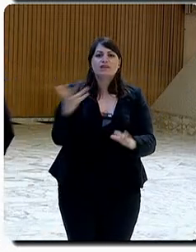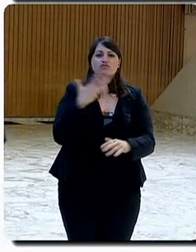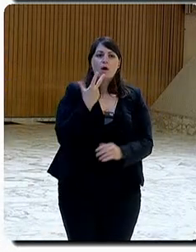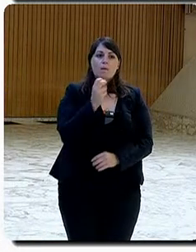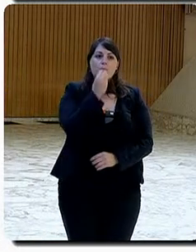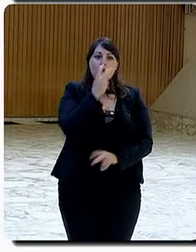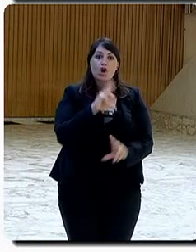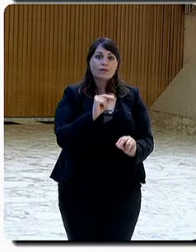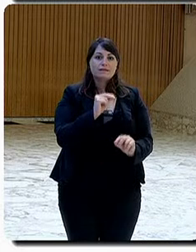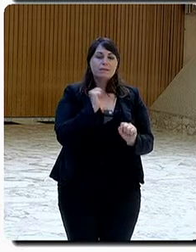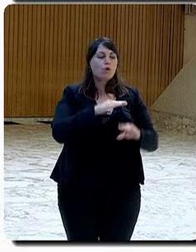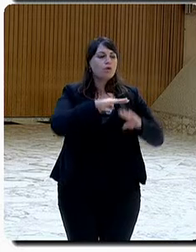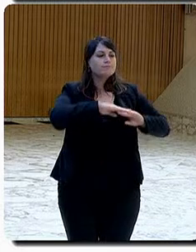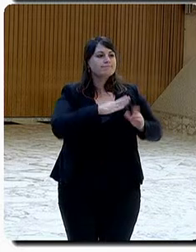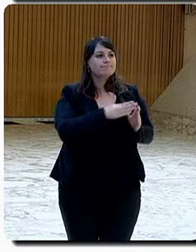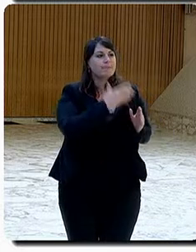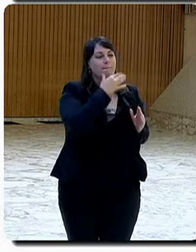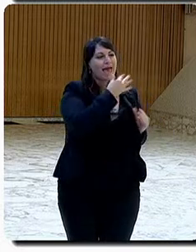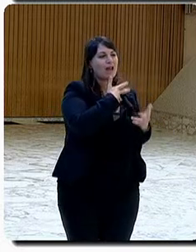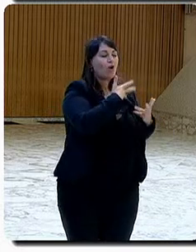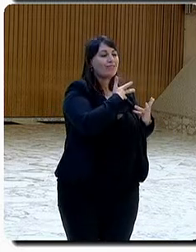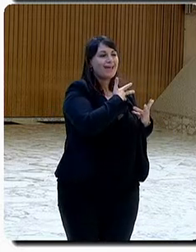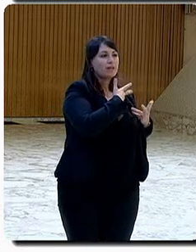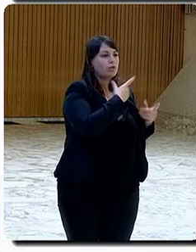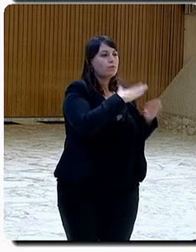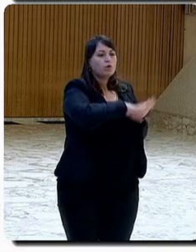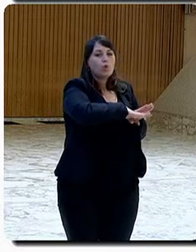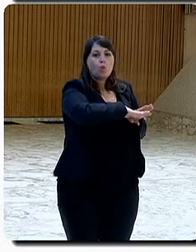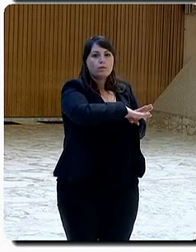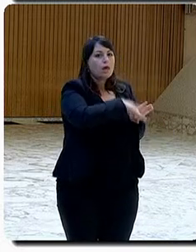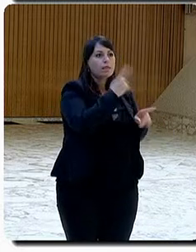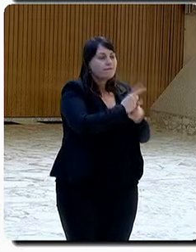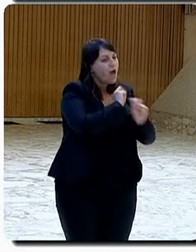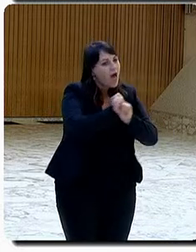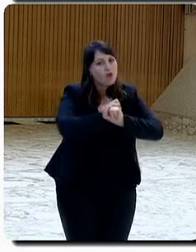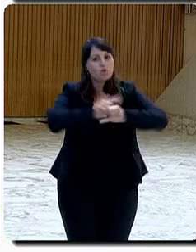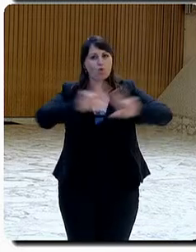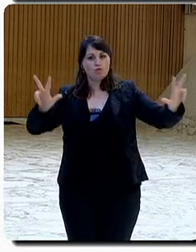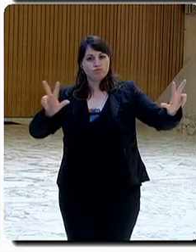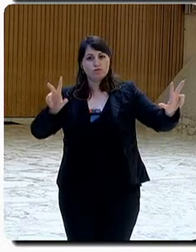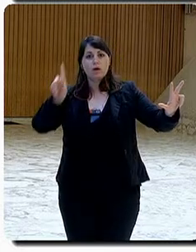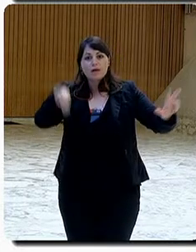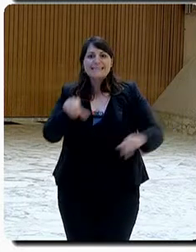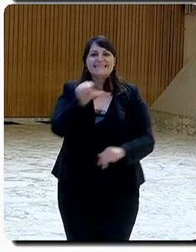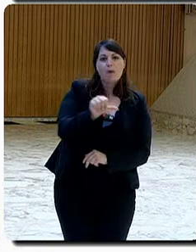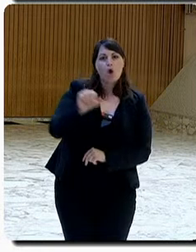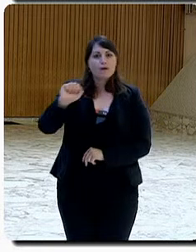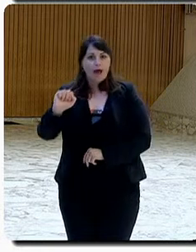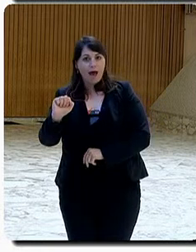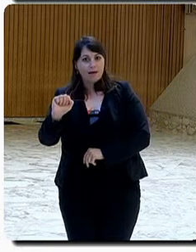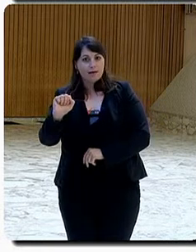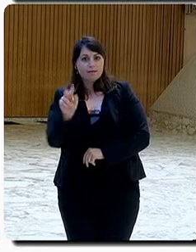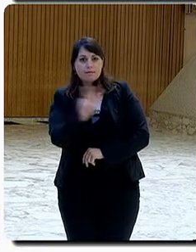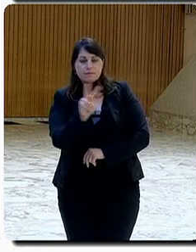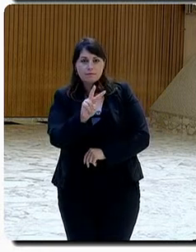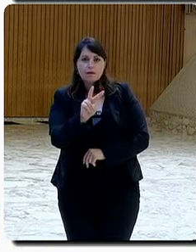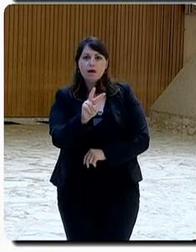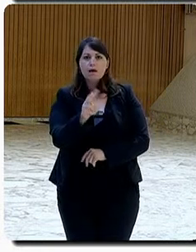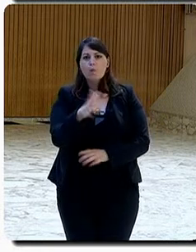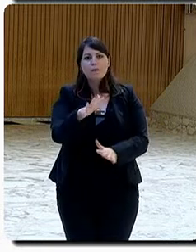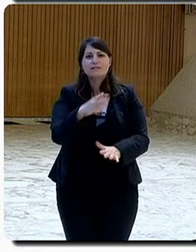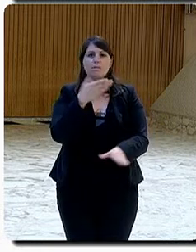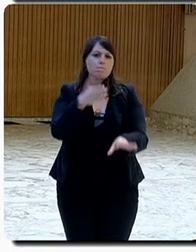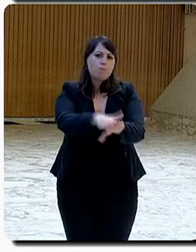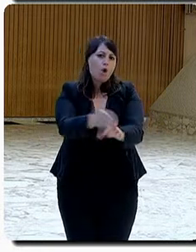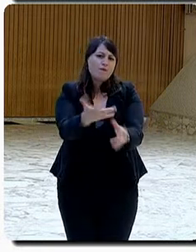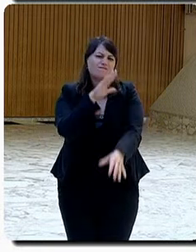senior citizens were still paying it forward. They biblically bridged the generation gap. We